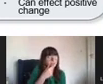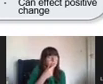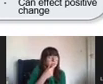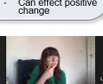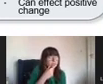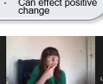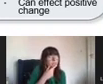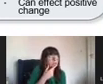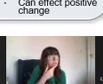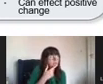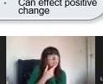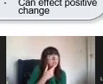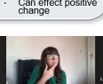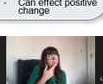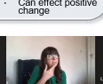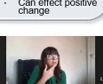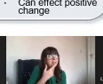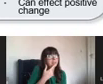law with that.